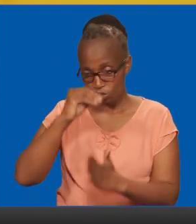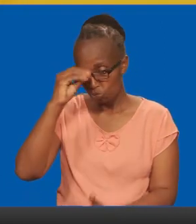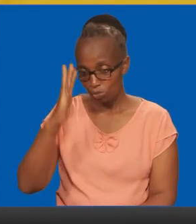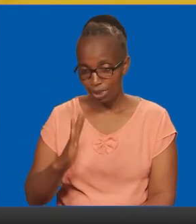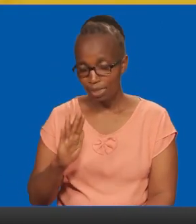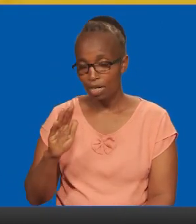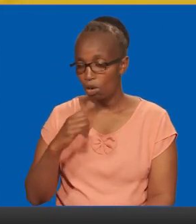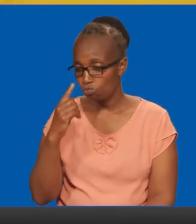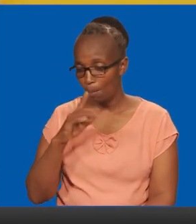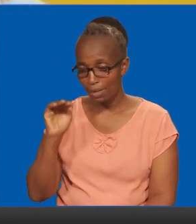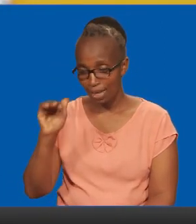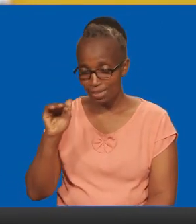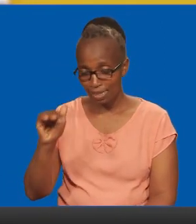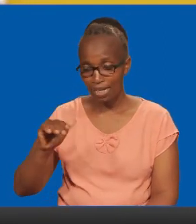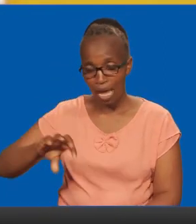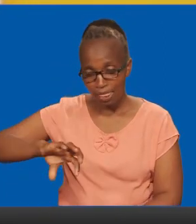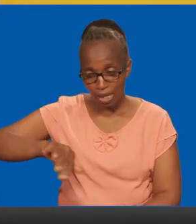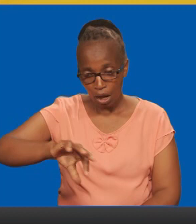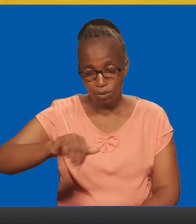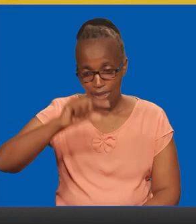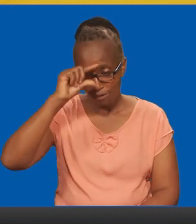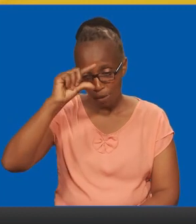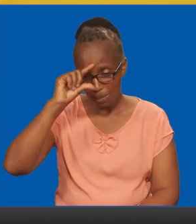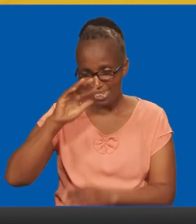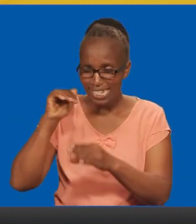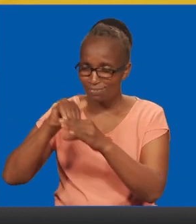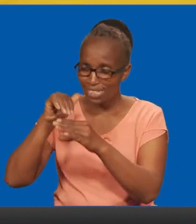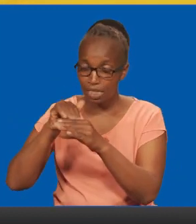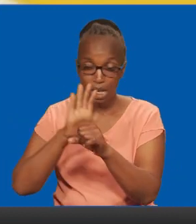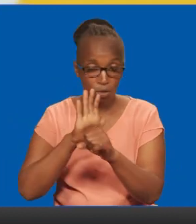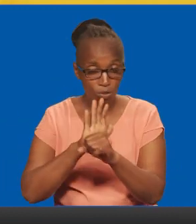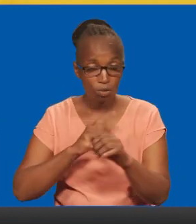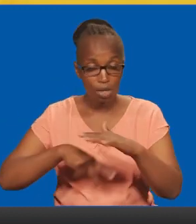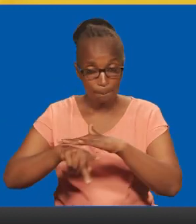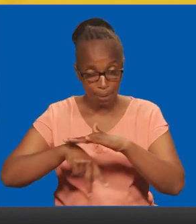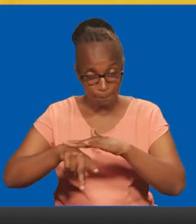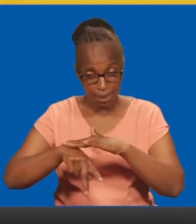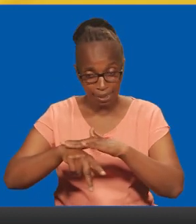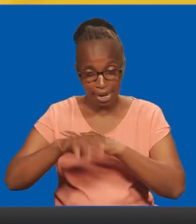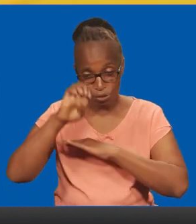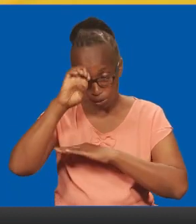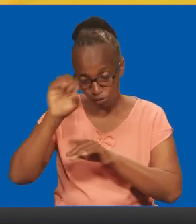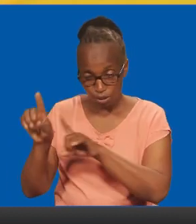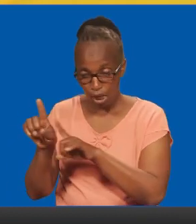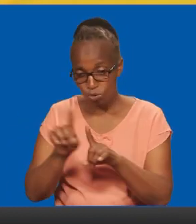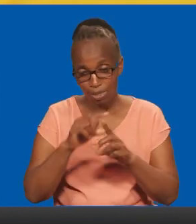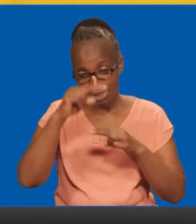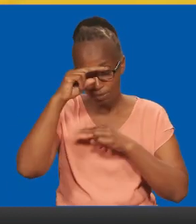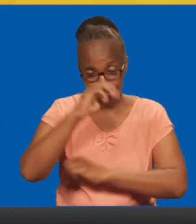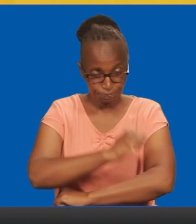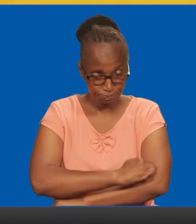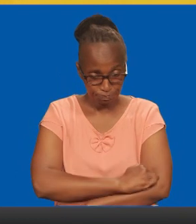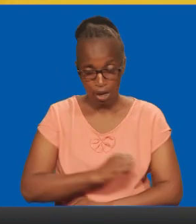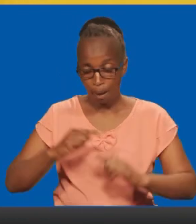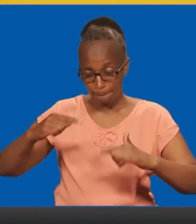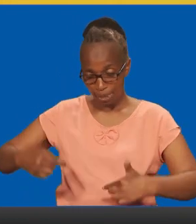have asked me why the county government is investing in primary and secondary education. And I have made it